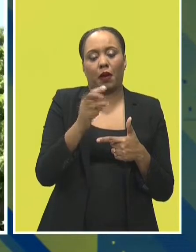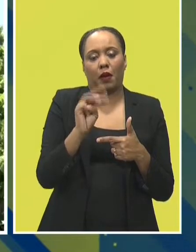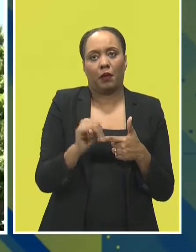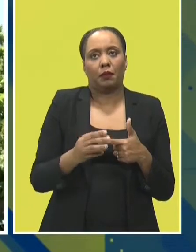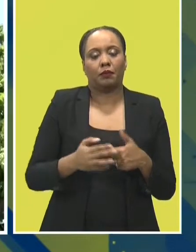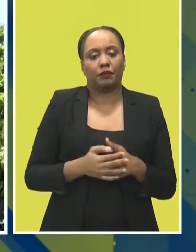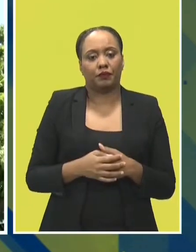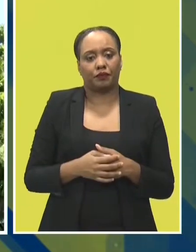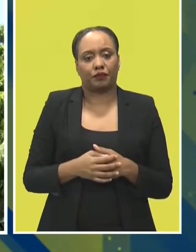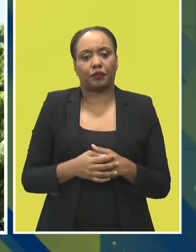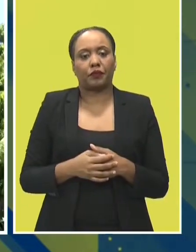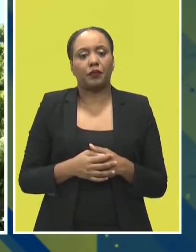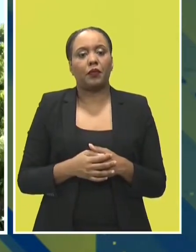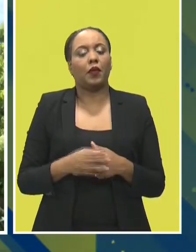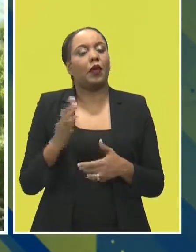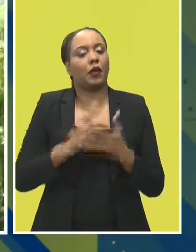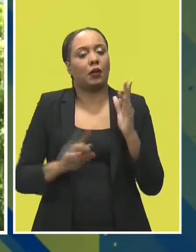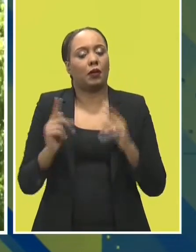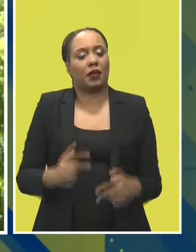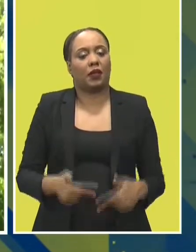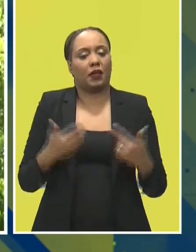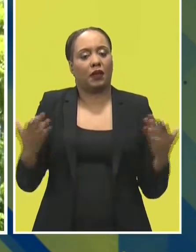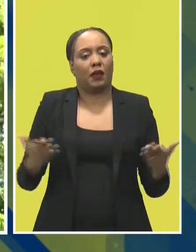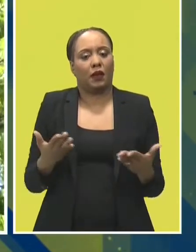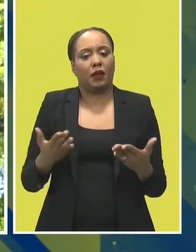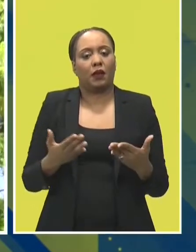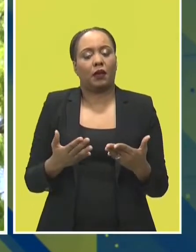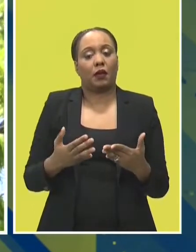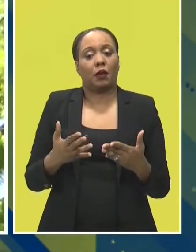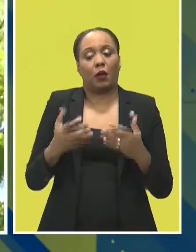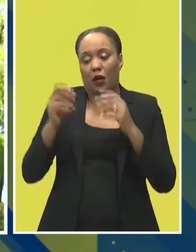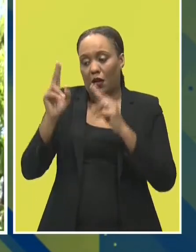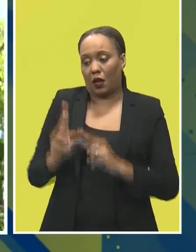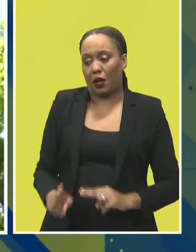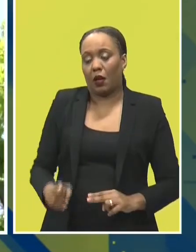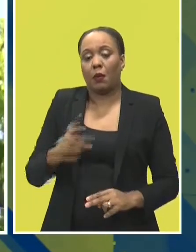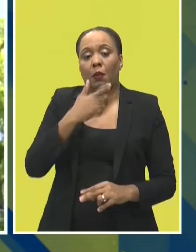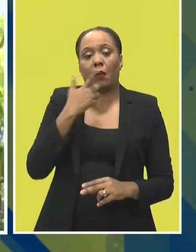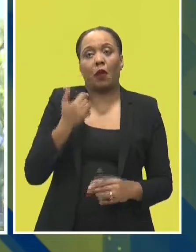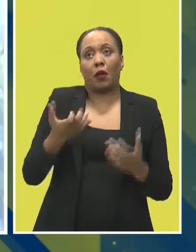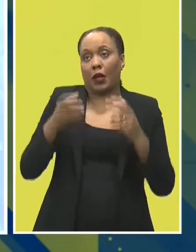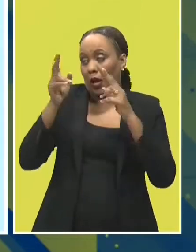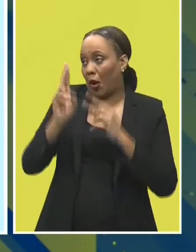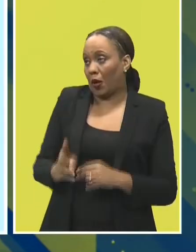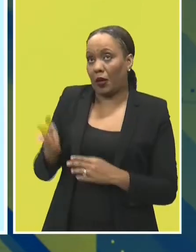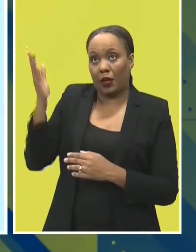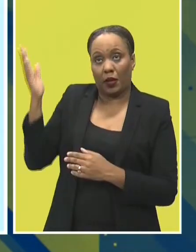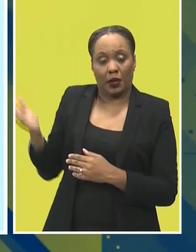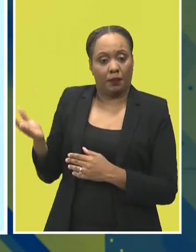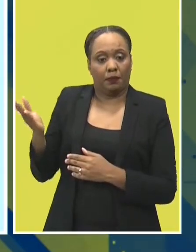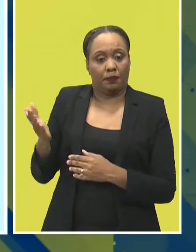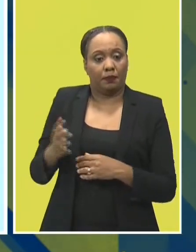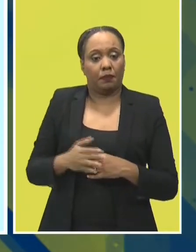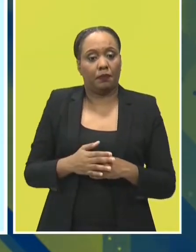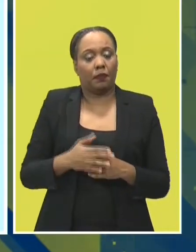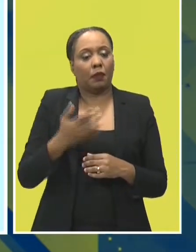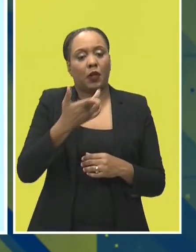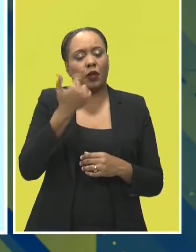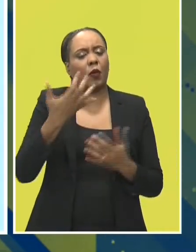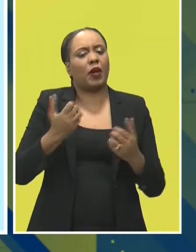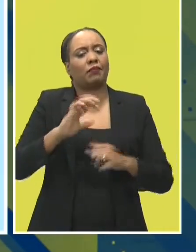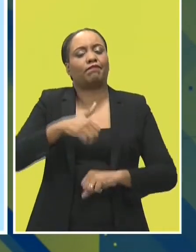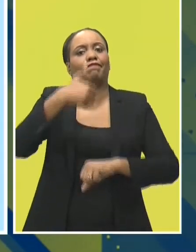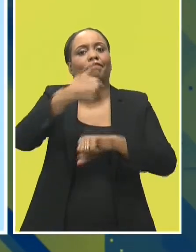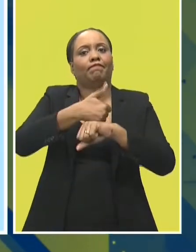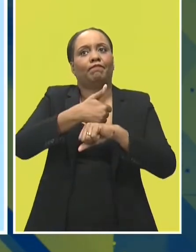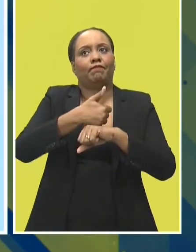in them purchasing the statue and land when he died, naming it Trafalgar Square and paying tribute to the Admiral by erecting the statue.